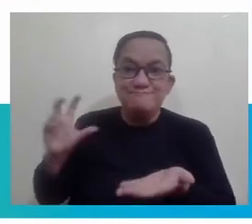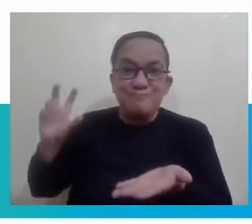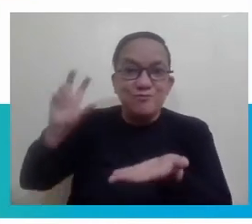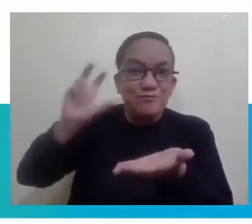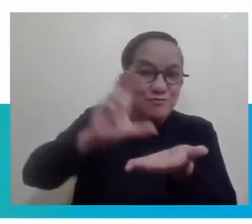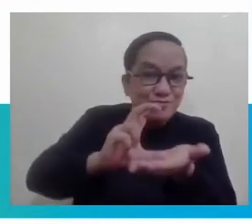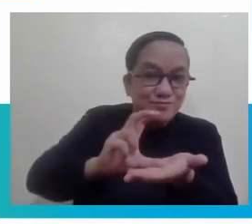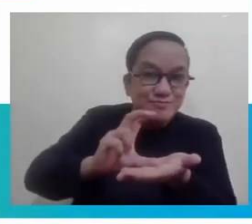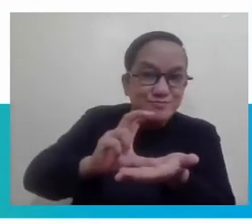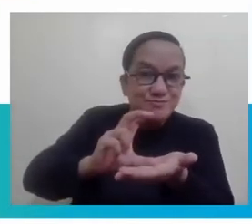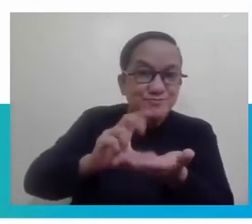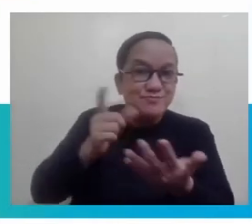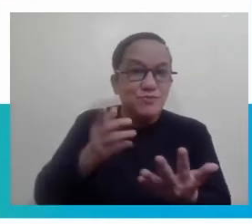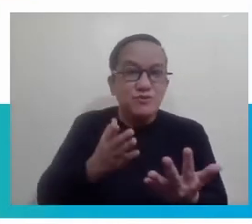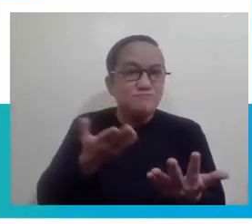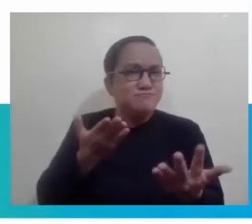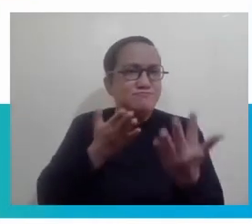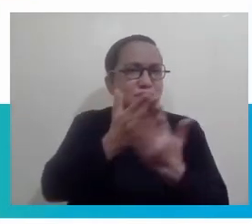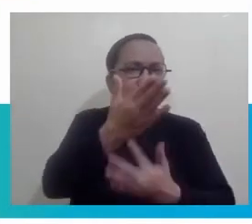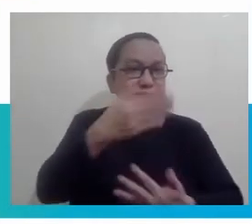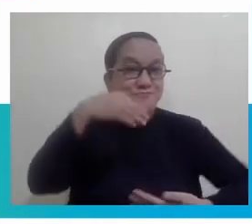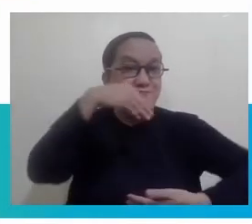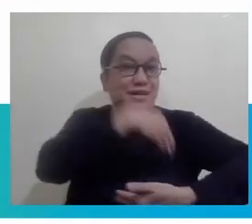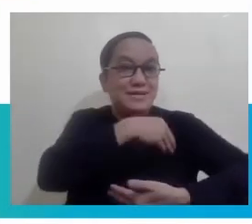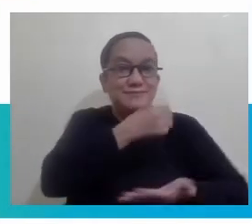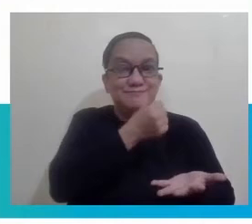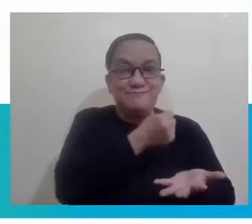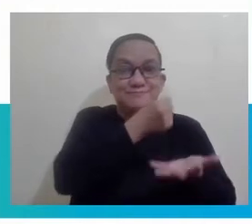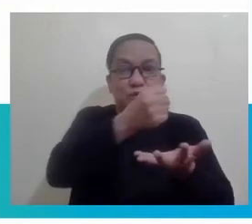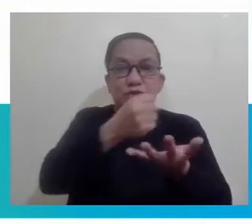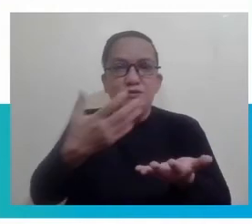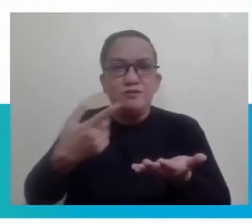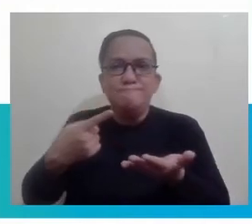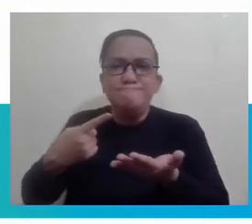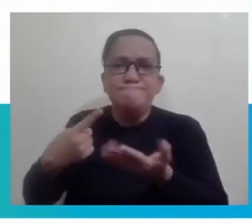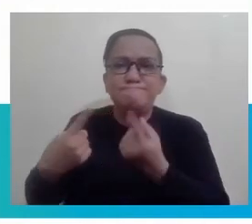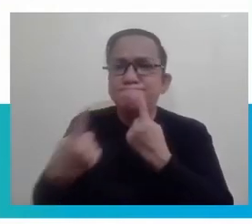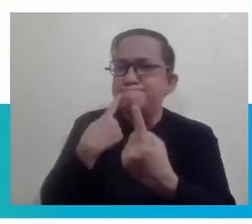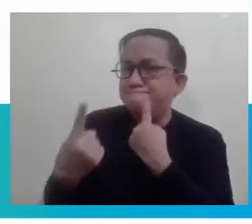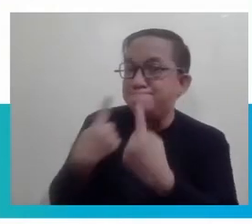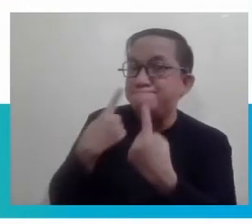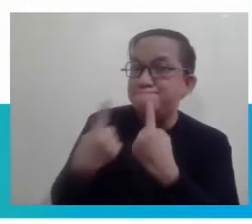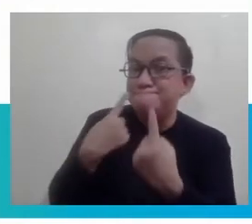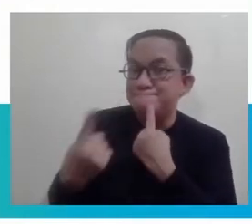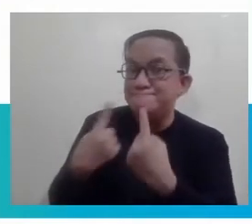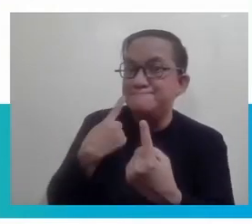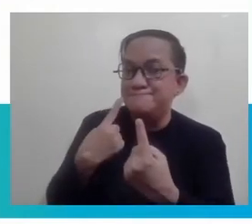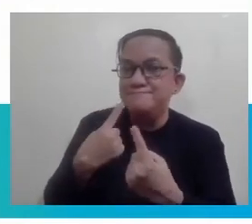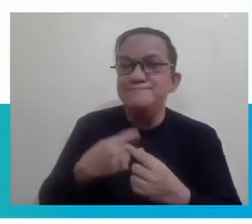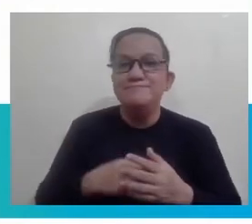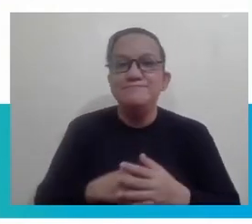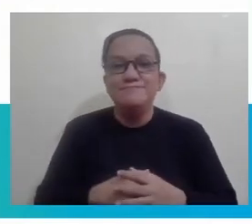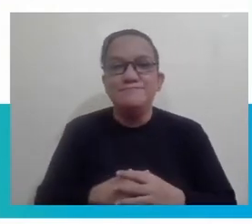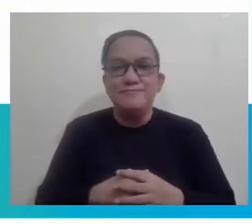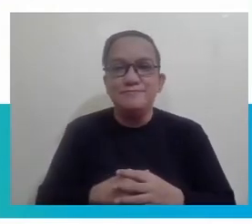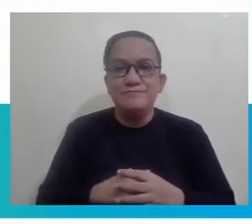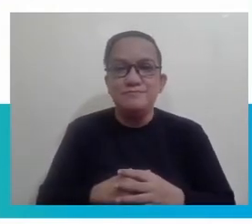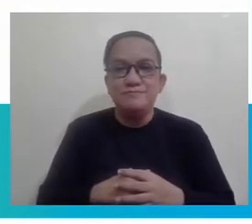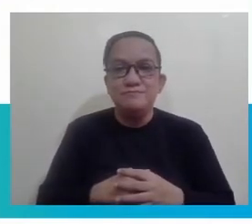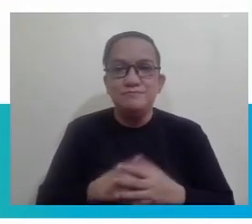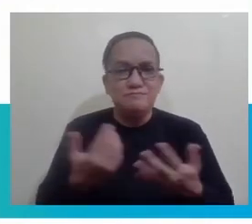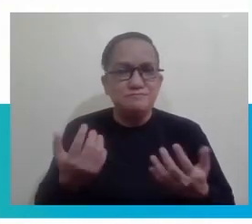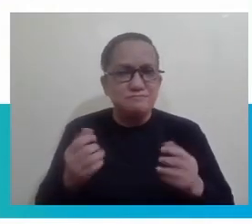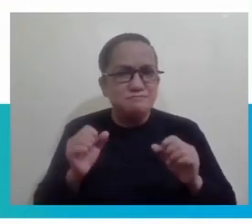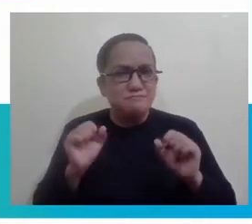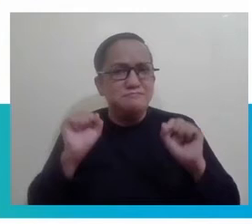we also talked about before, often projects will only be economically viable with both loans and grants, and where the banks can